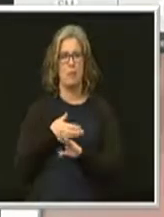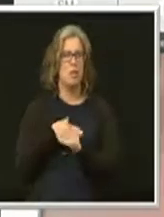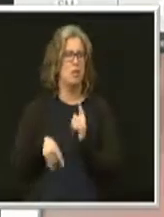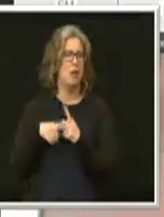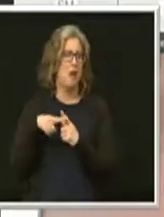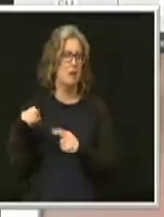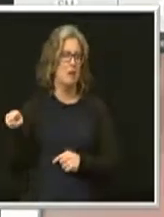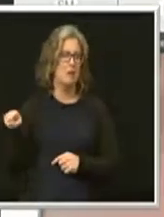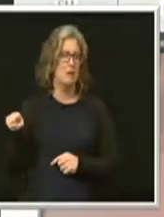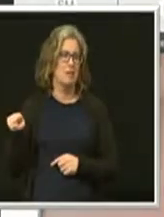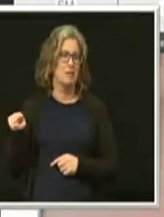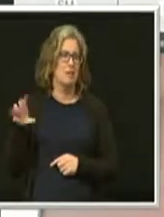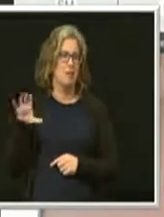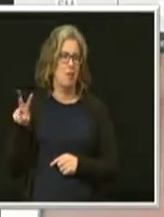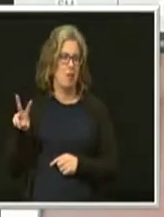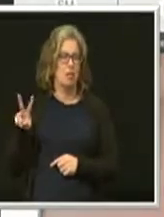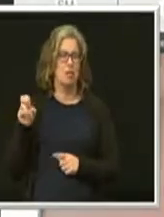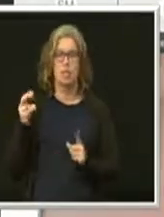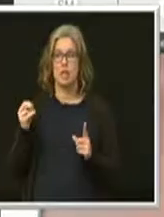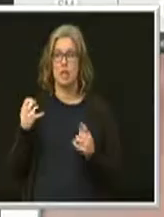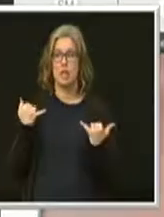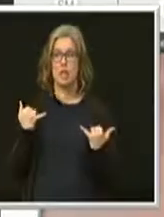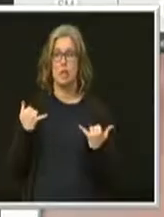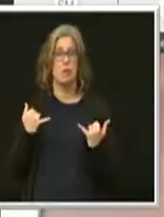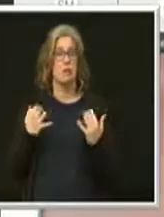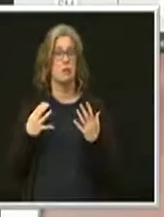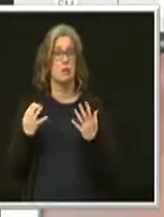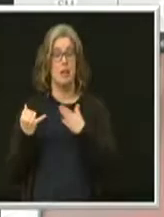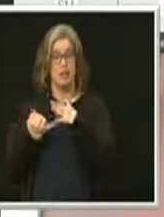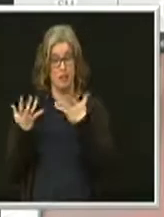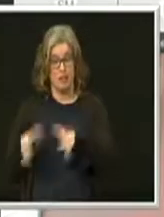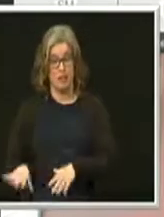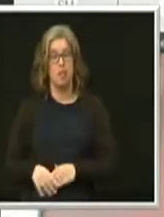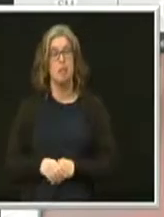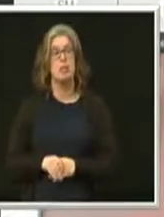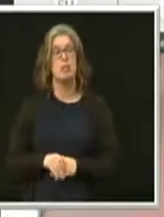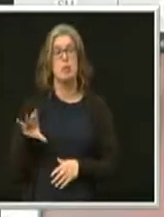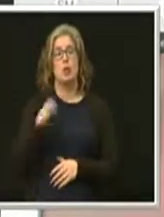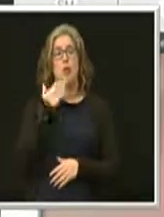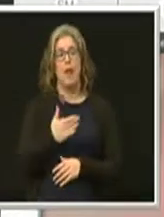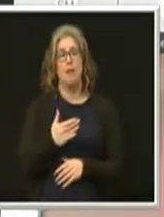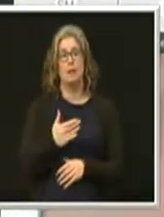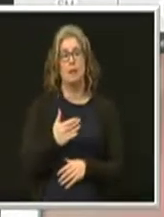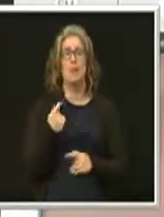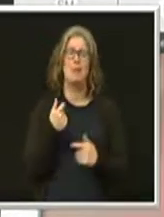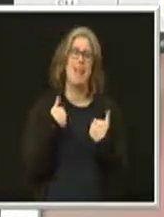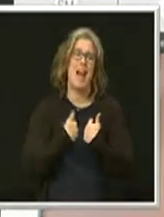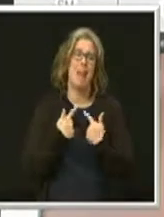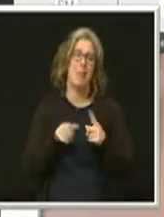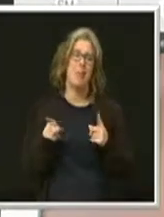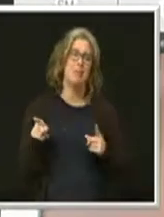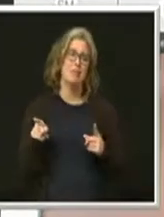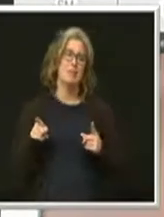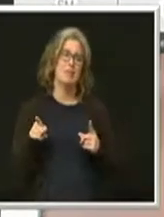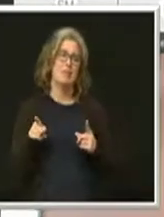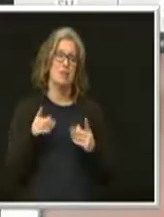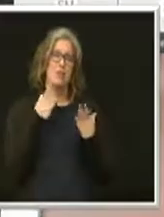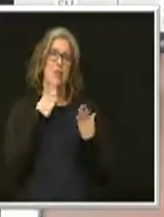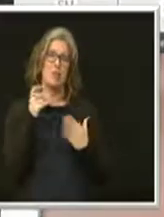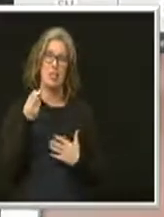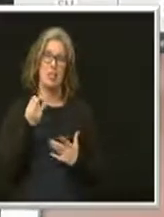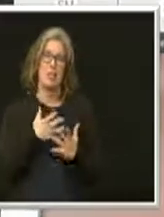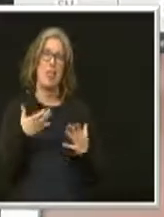positive coronavirus, and she's now out of isolation and doing well. I mean, a little tired, but I'm grateful that